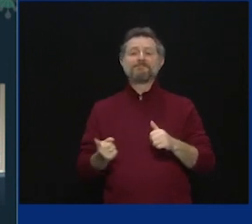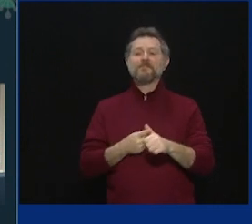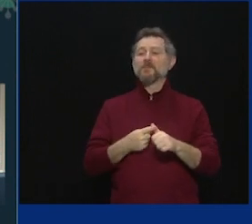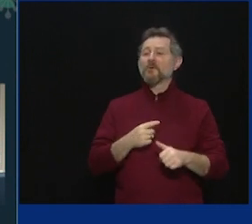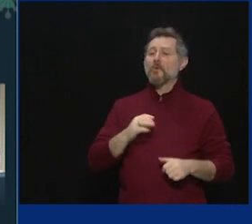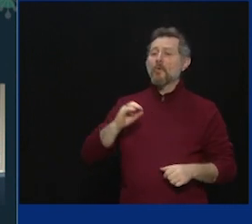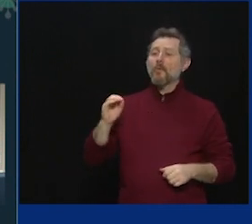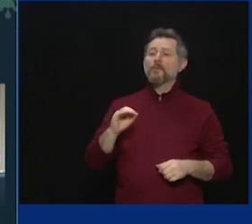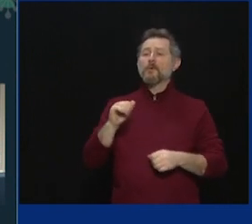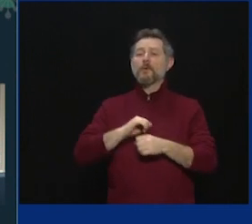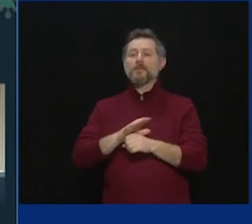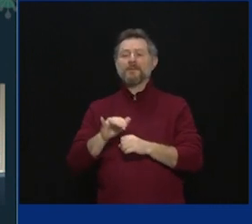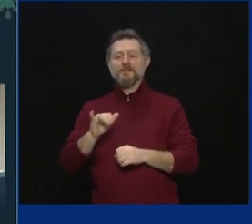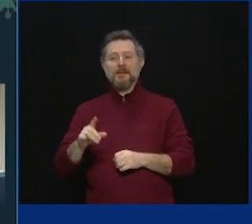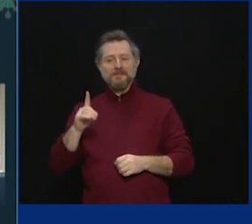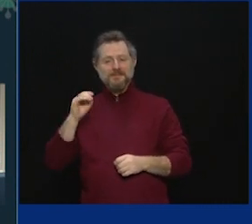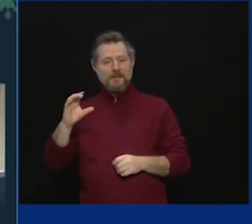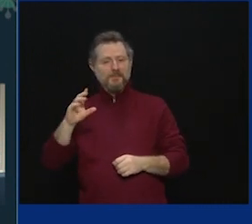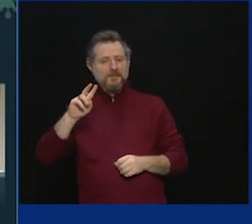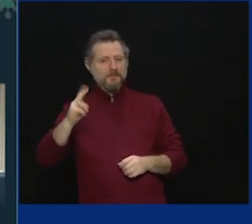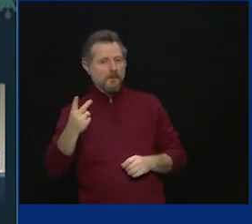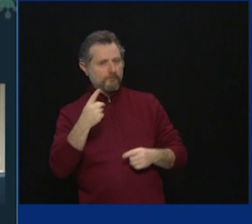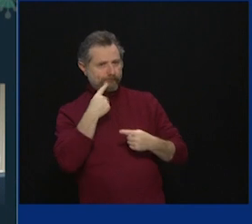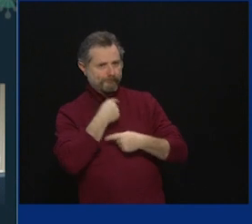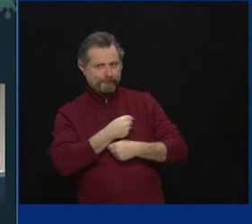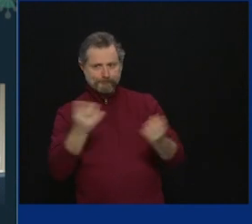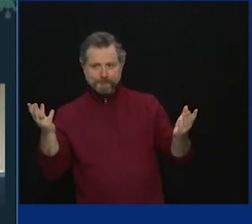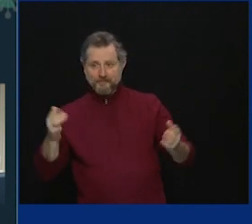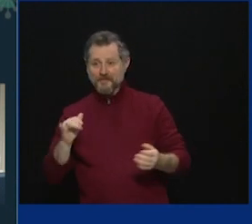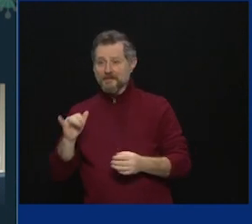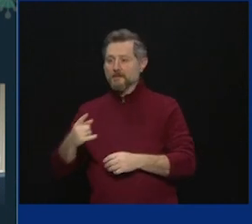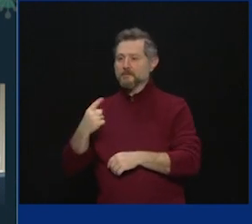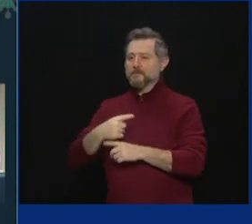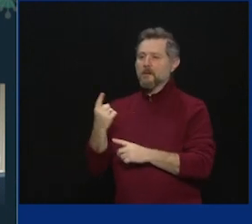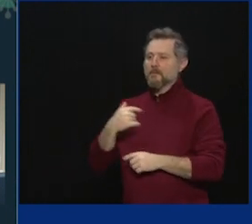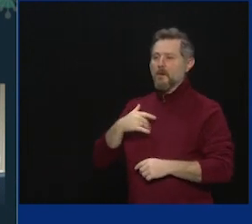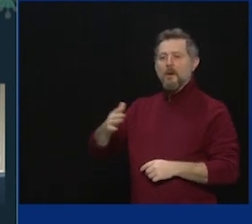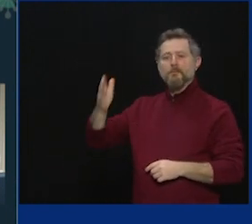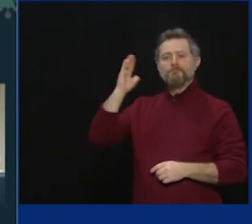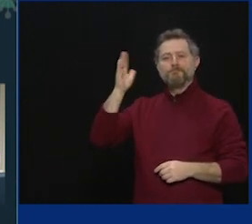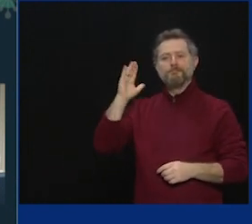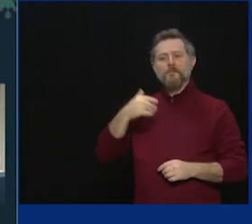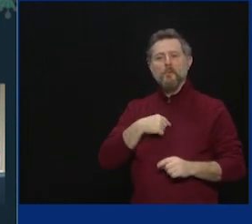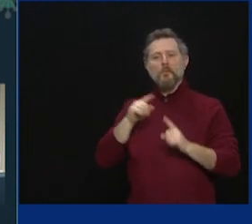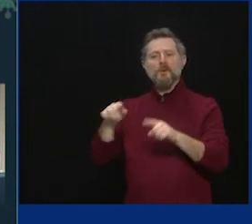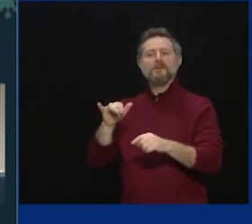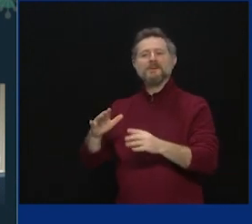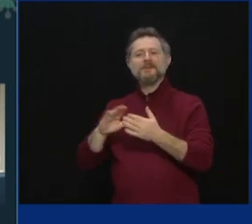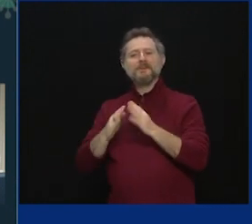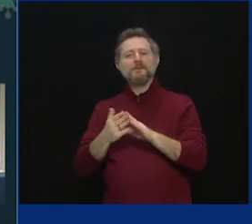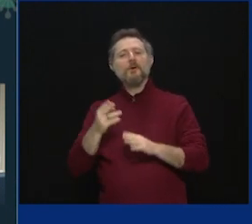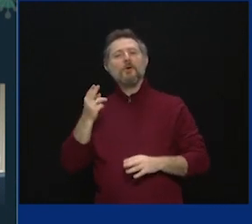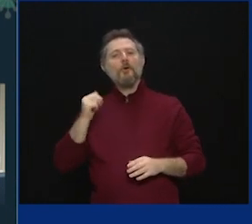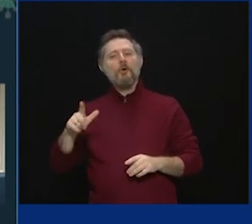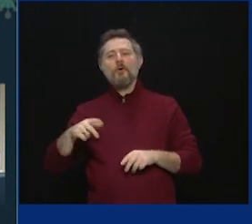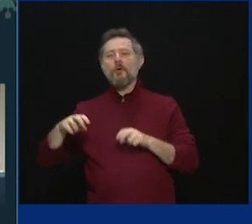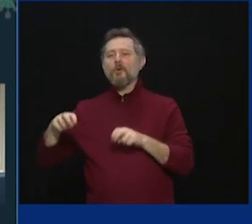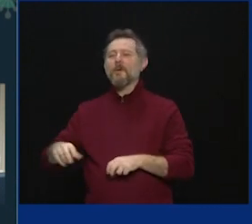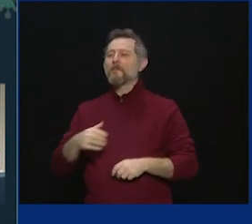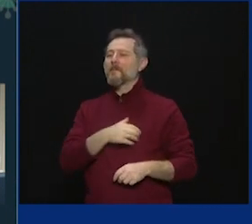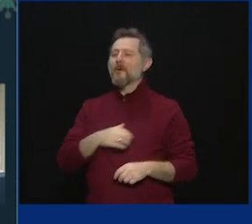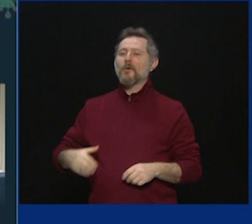York. Was December 2nd. Literally that day, I did a press conference. I went to City Hall to meet Mayor de Blasio. We talked about